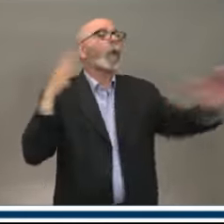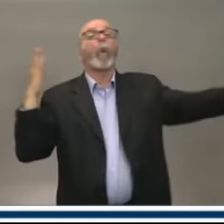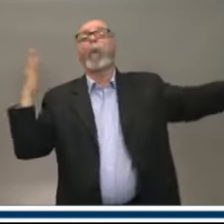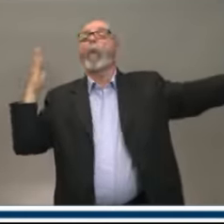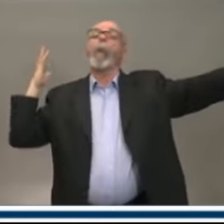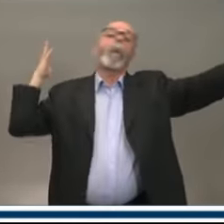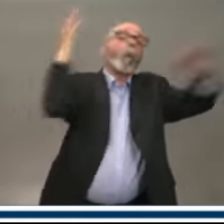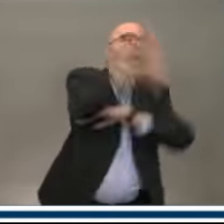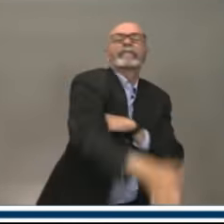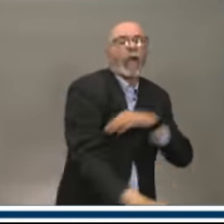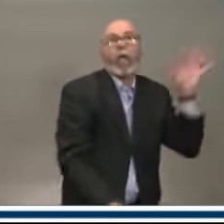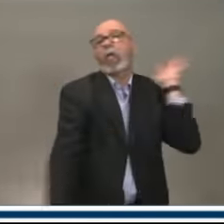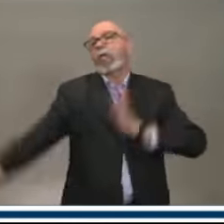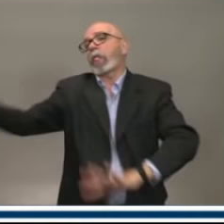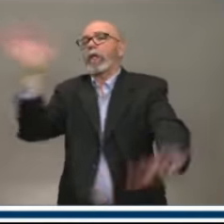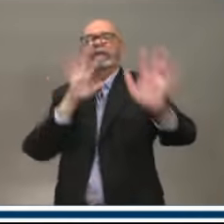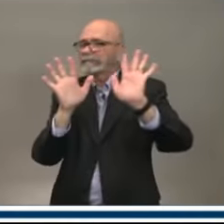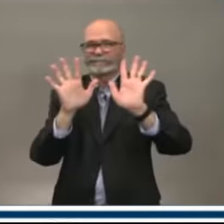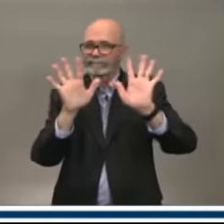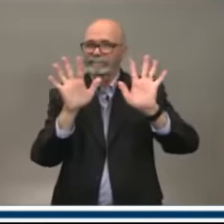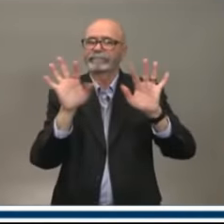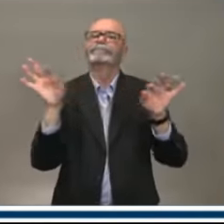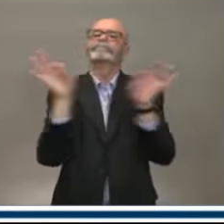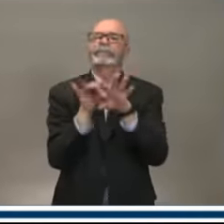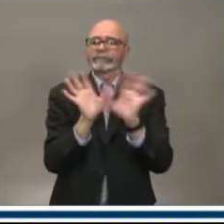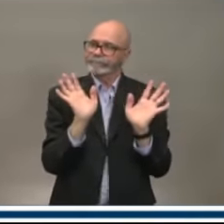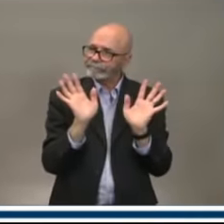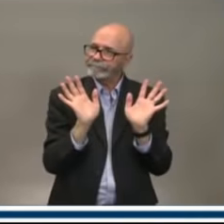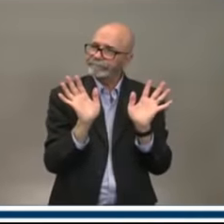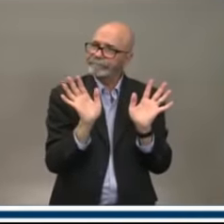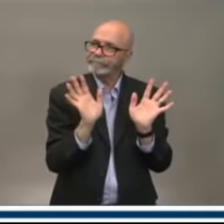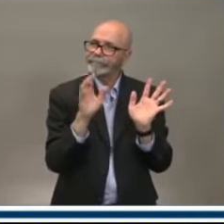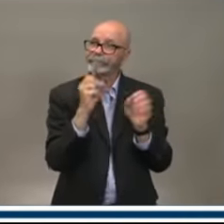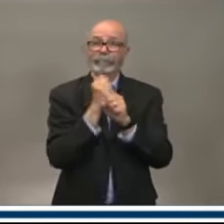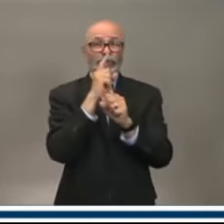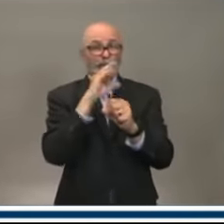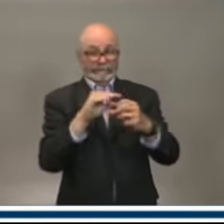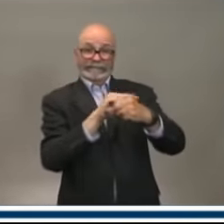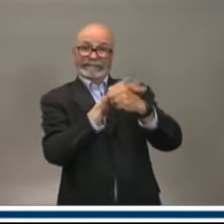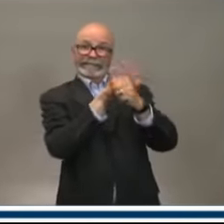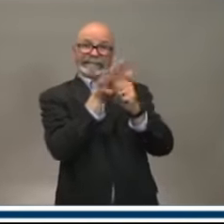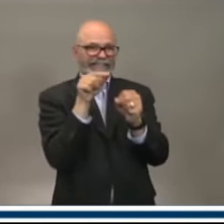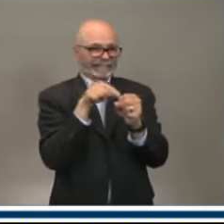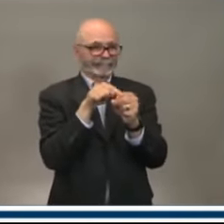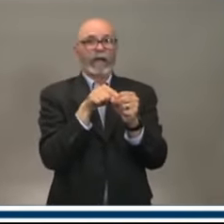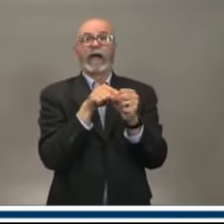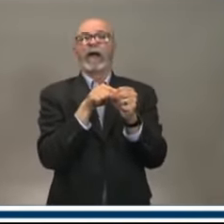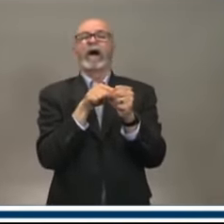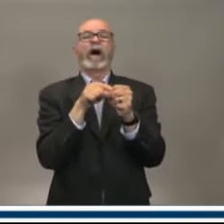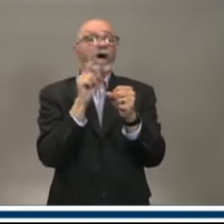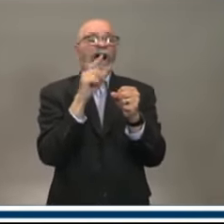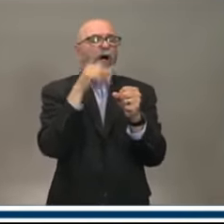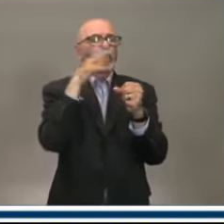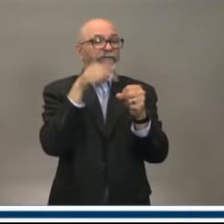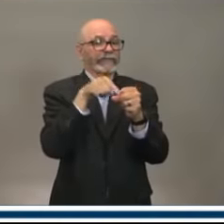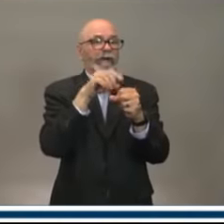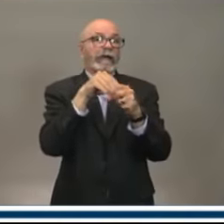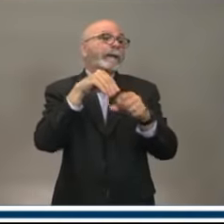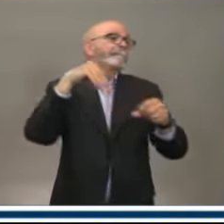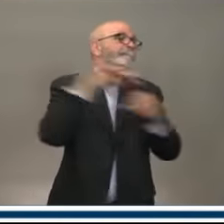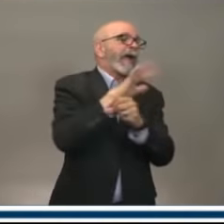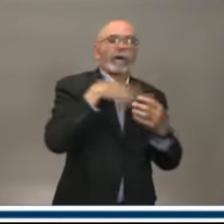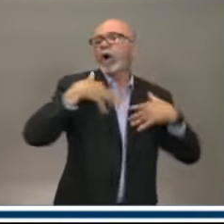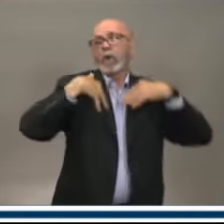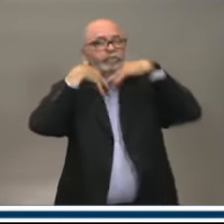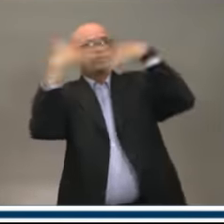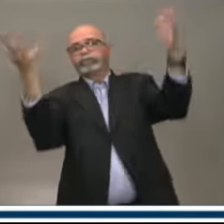is that we make sure that the COVID-19 does not overwhelm our healthcare system. That continues to remain a very